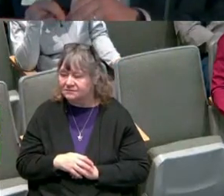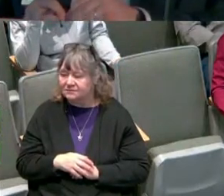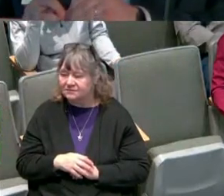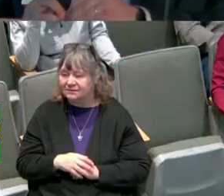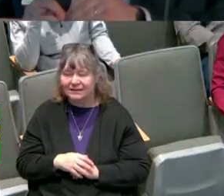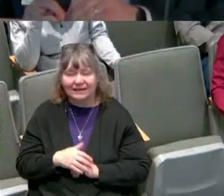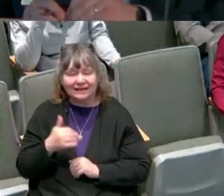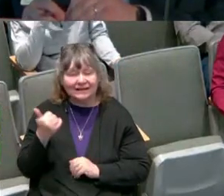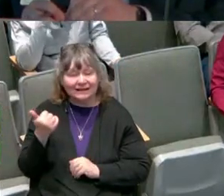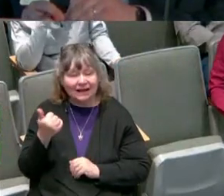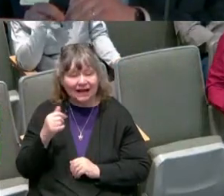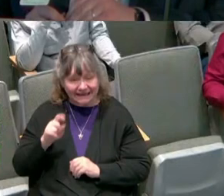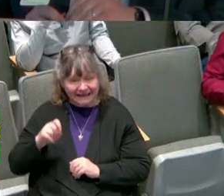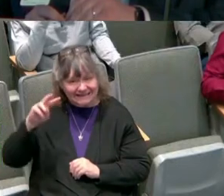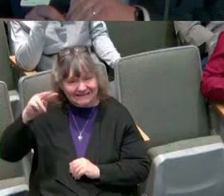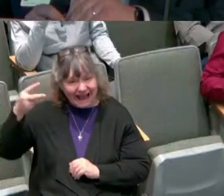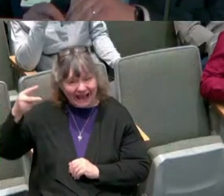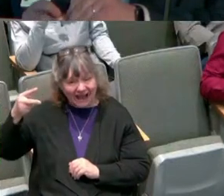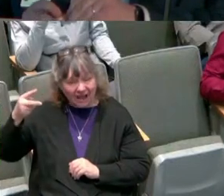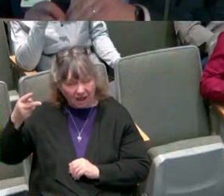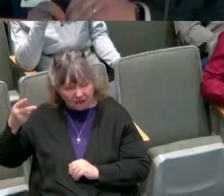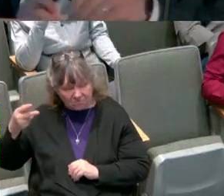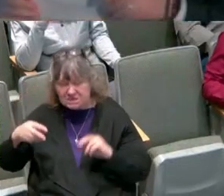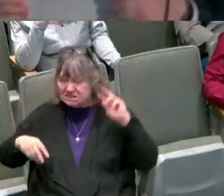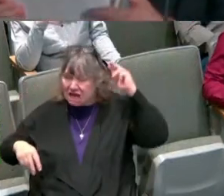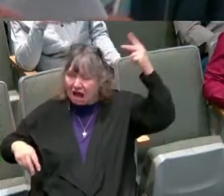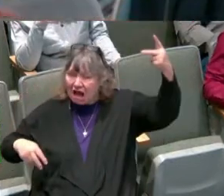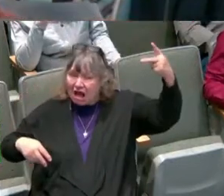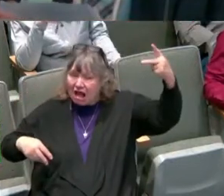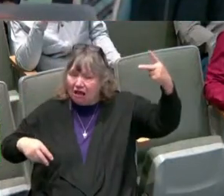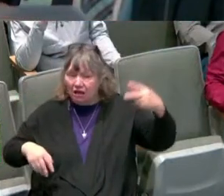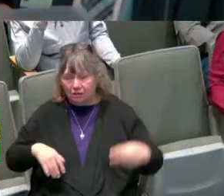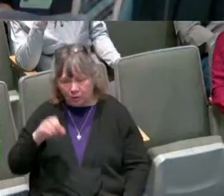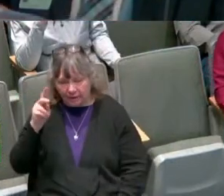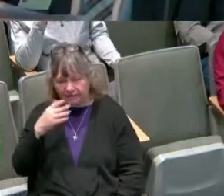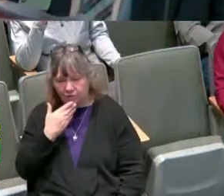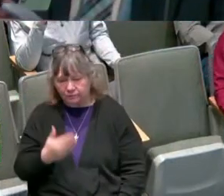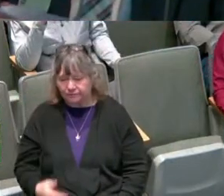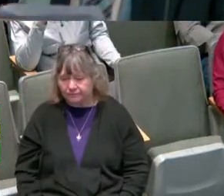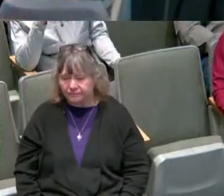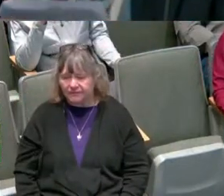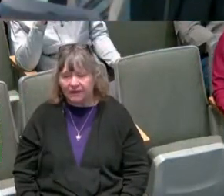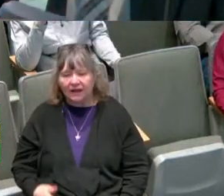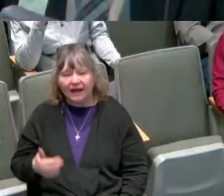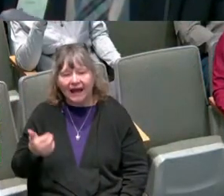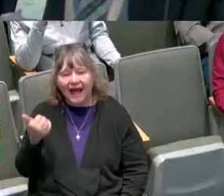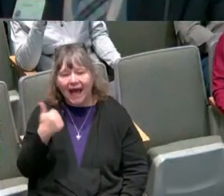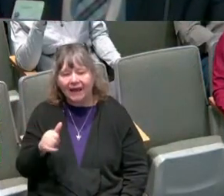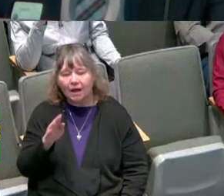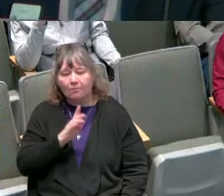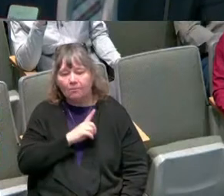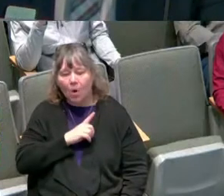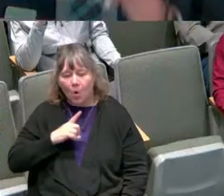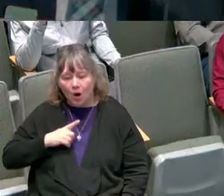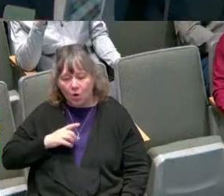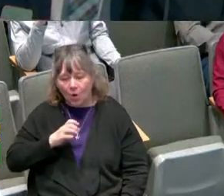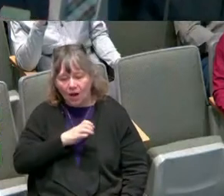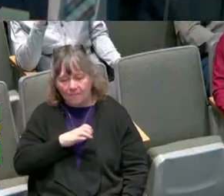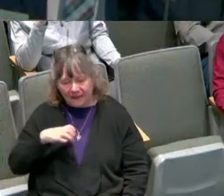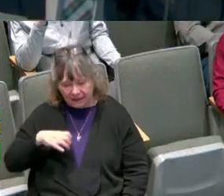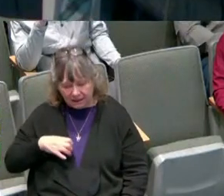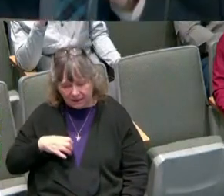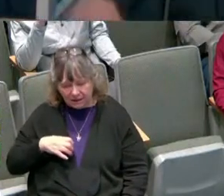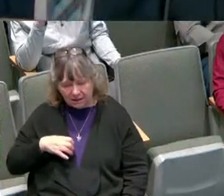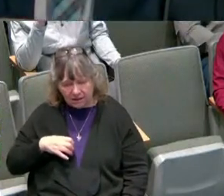does anybody second the motion thank you is there any board or committee who would like